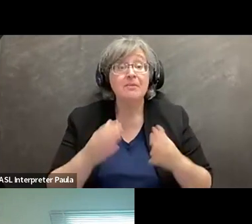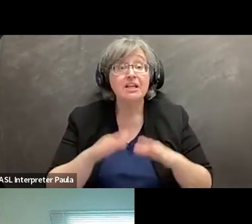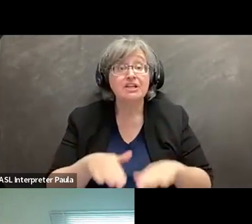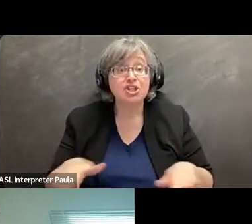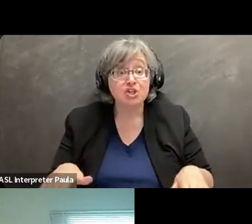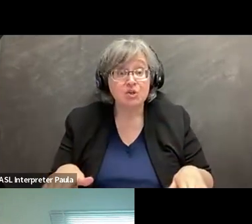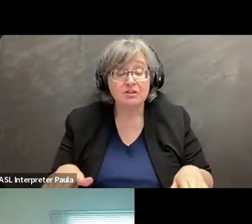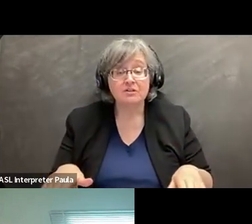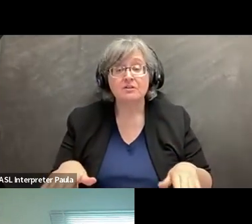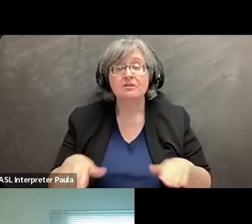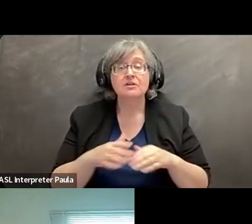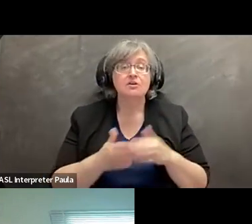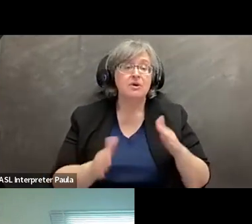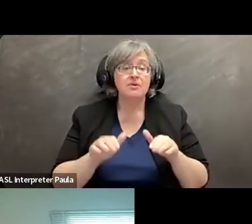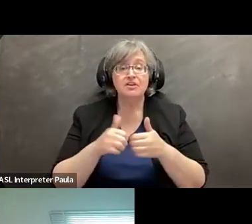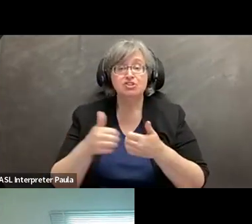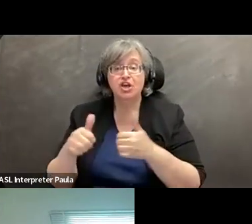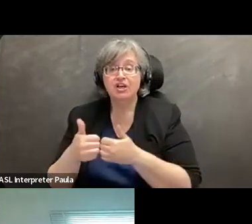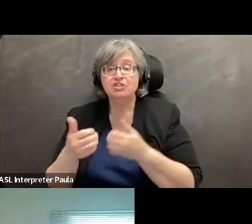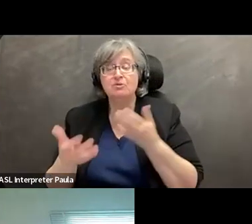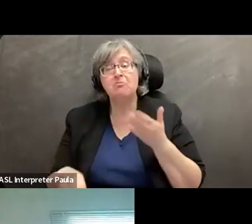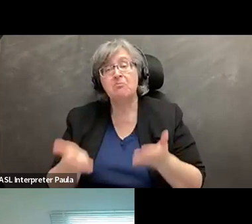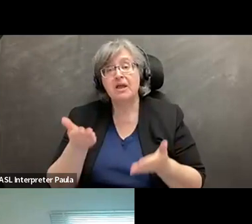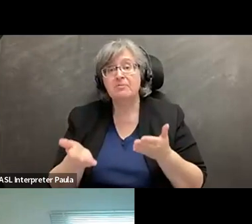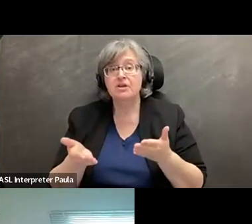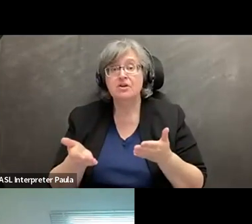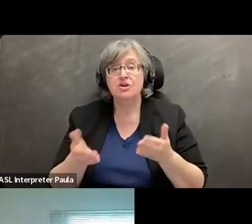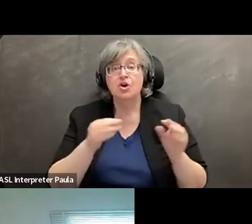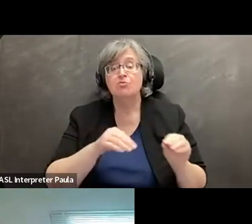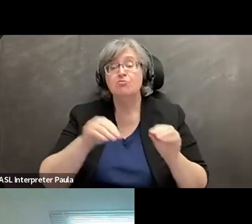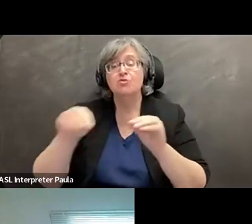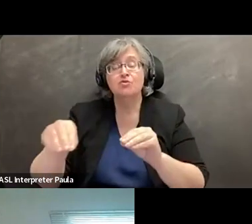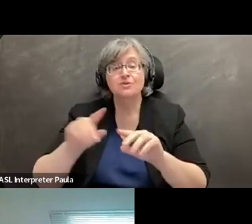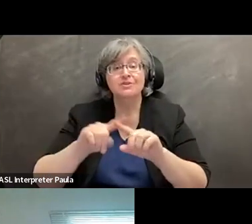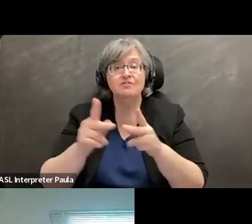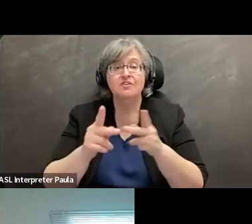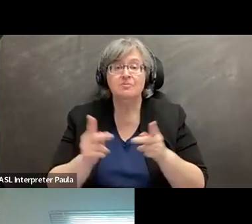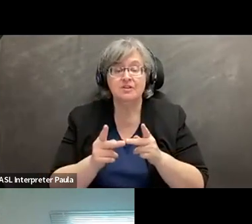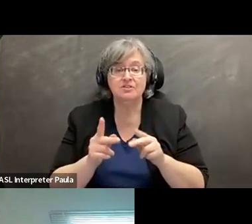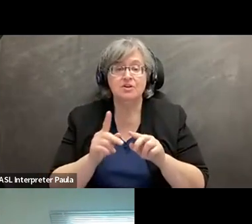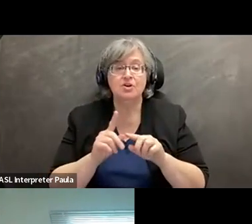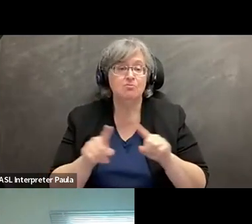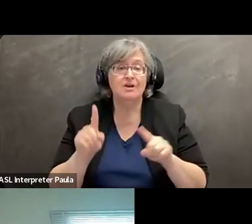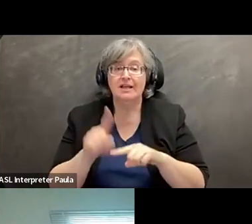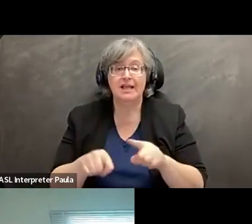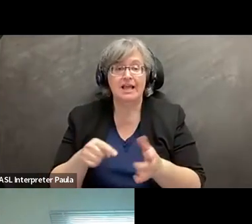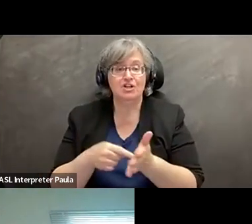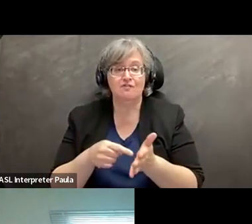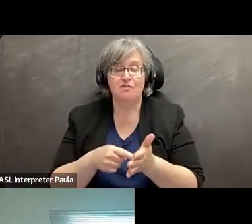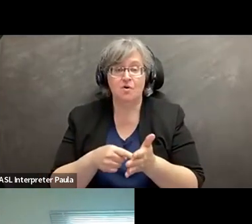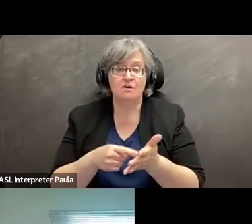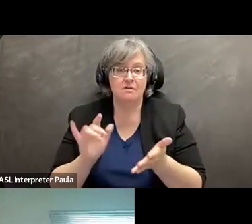children, the challenges may happen where they may be required to move to a different place, but won't be able to afford that